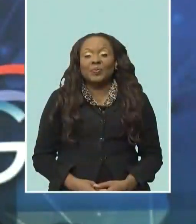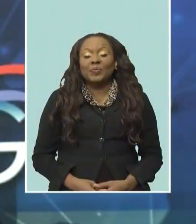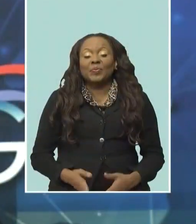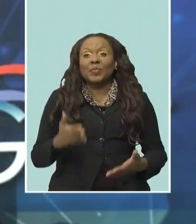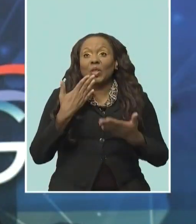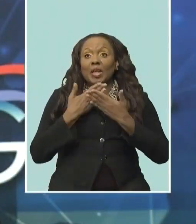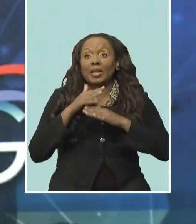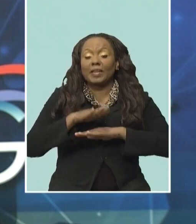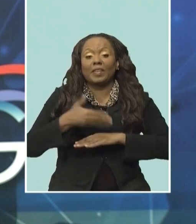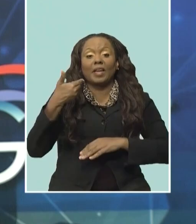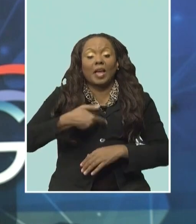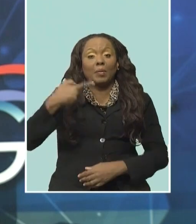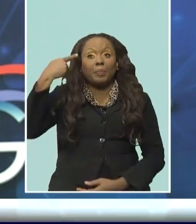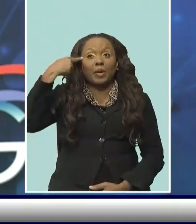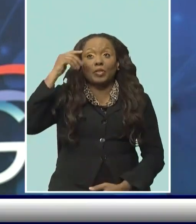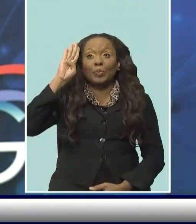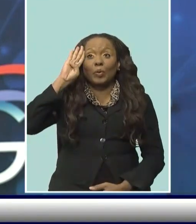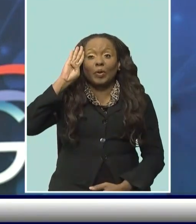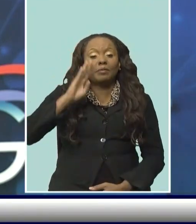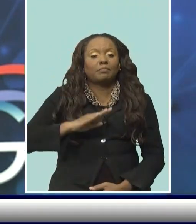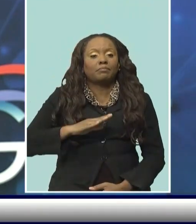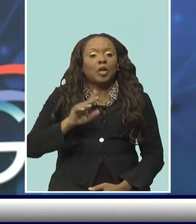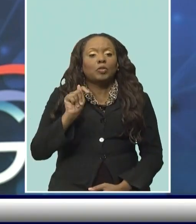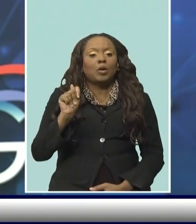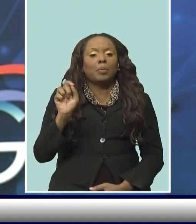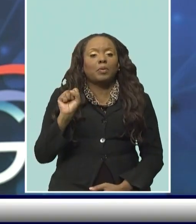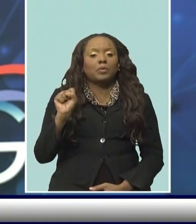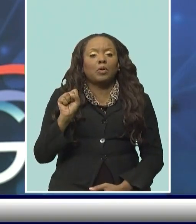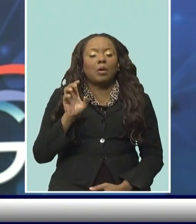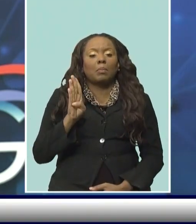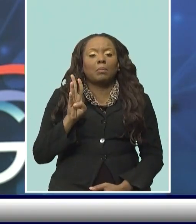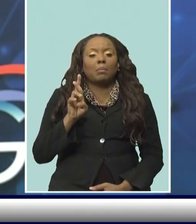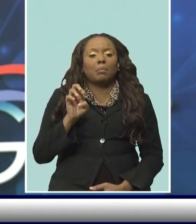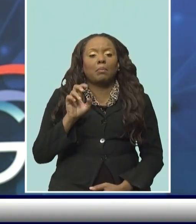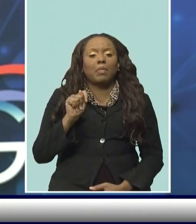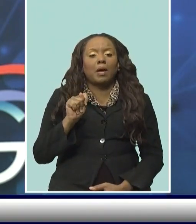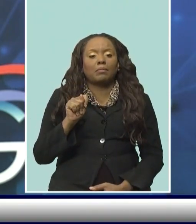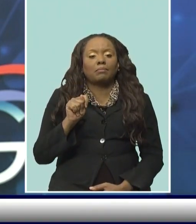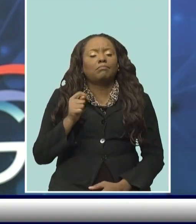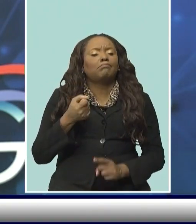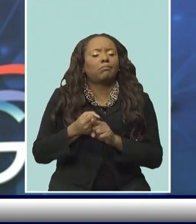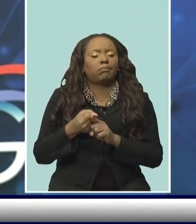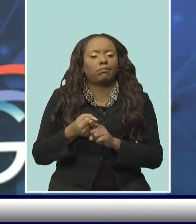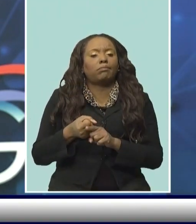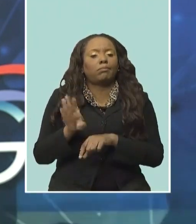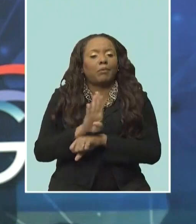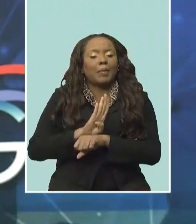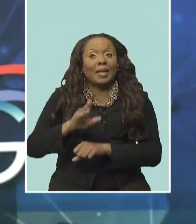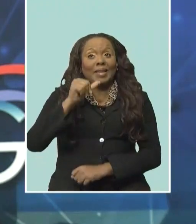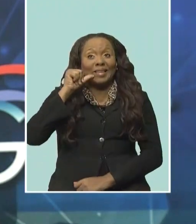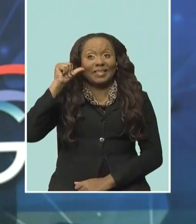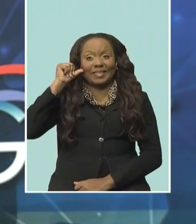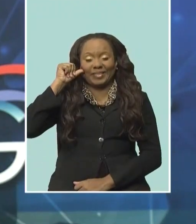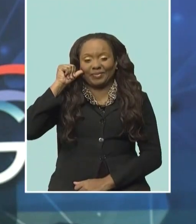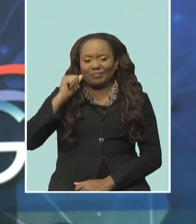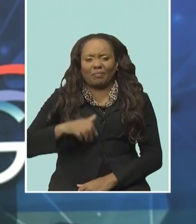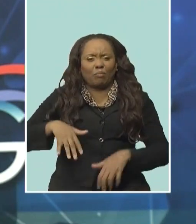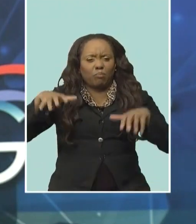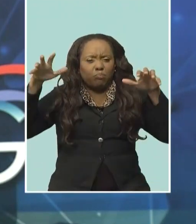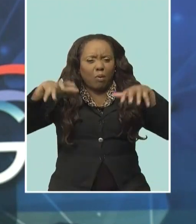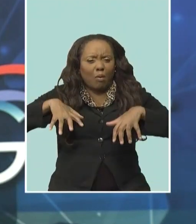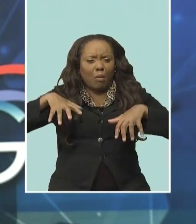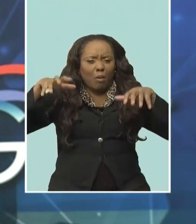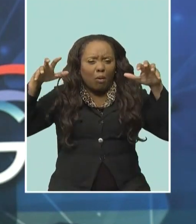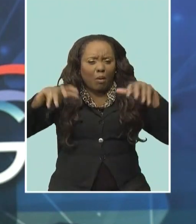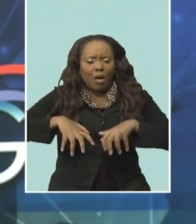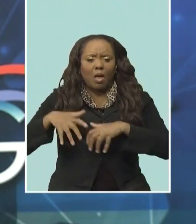Good evening, I'm Pearson Bowen. Tropical storm Bret left its mark on Barbados yesterday. It caused heavy rainfall in